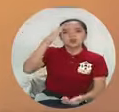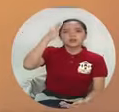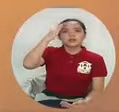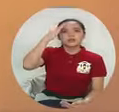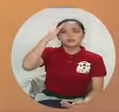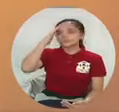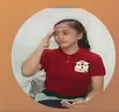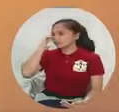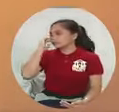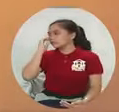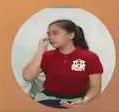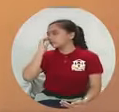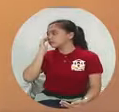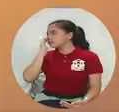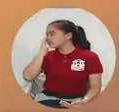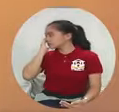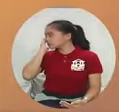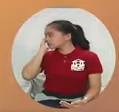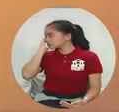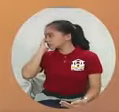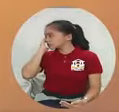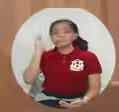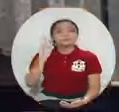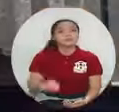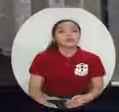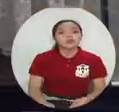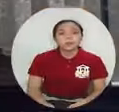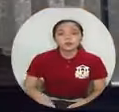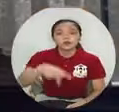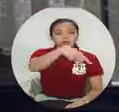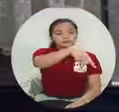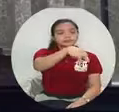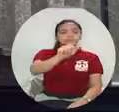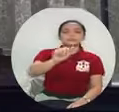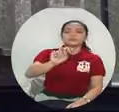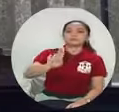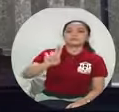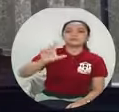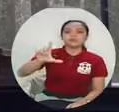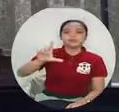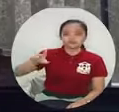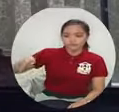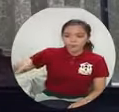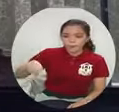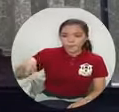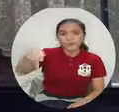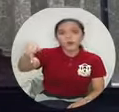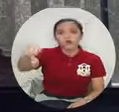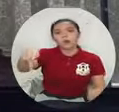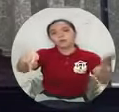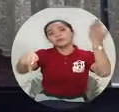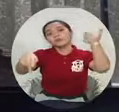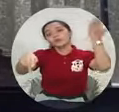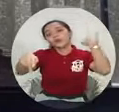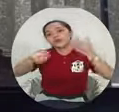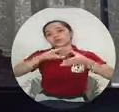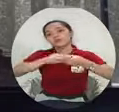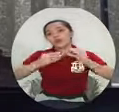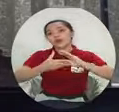move forward in his writings, in his book. In Acts 20:24, Paul said, "None of